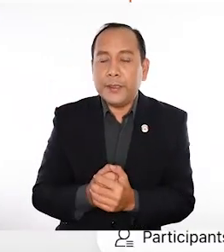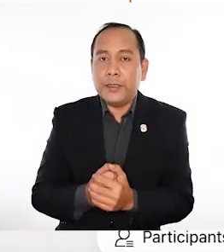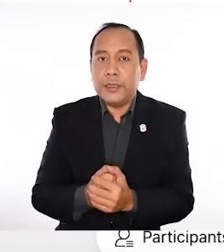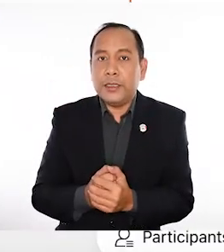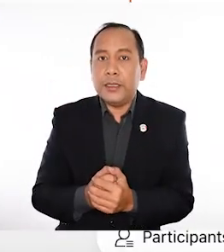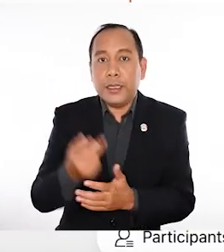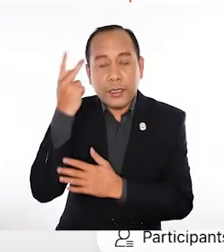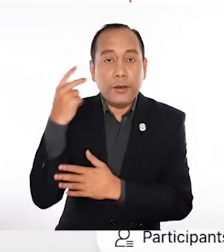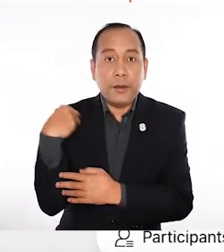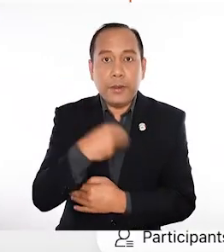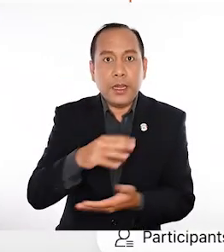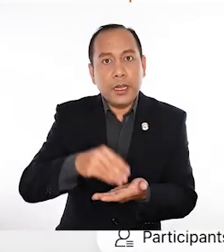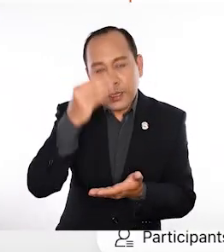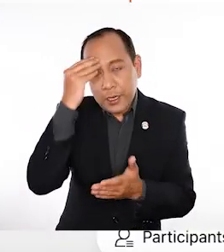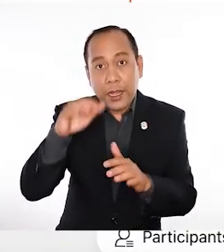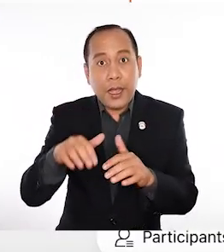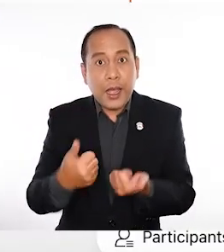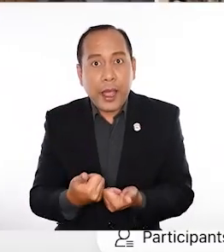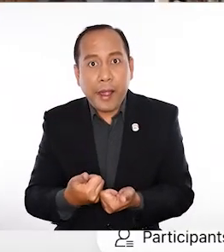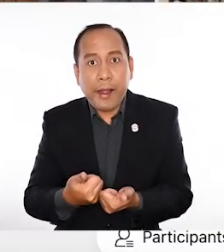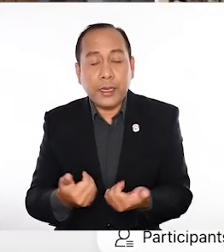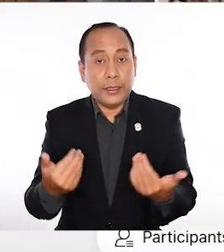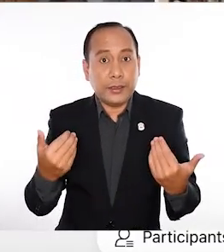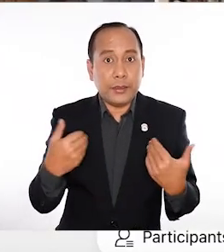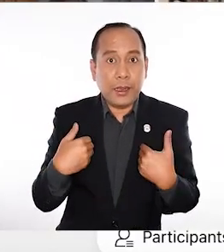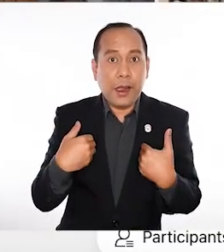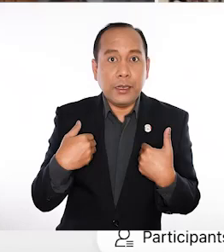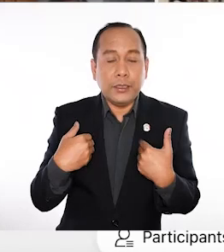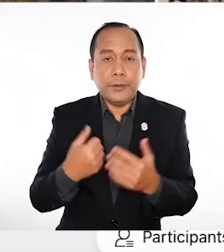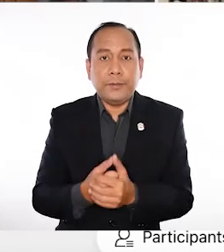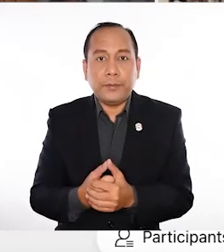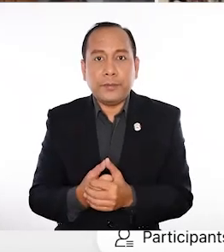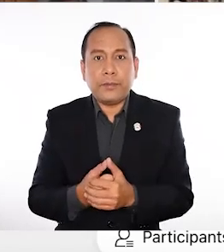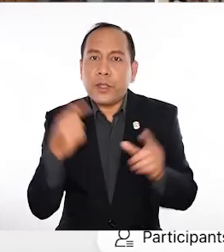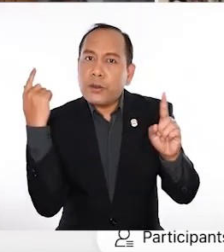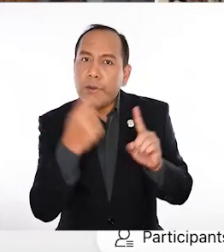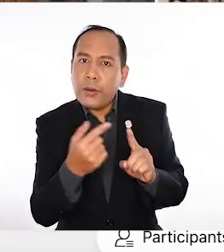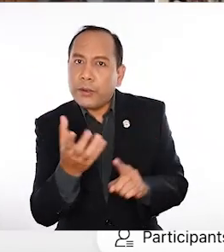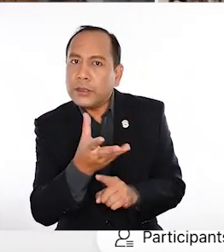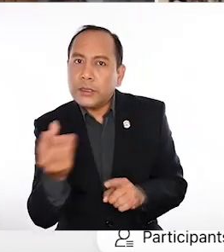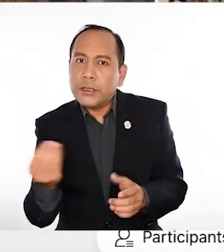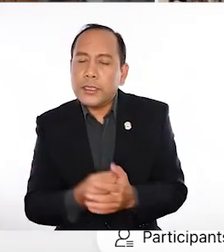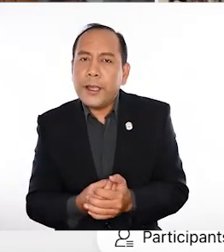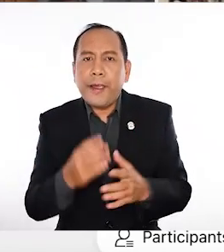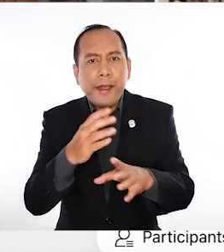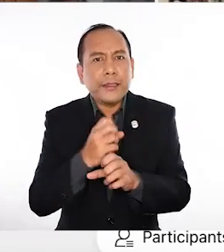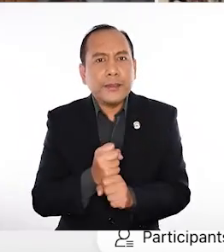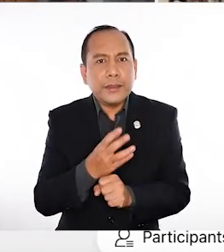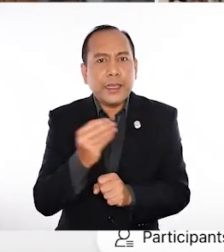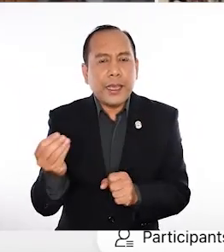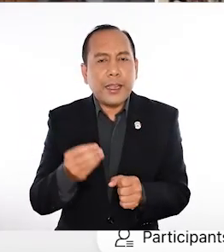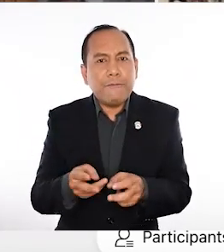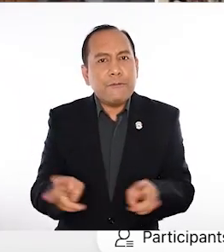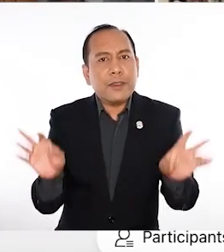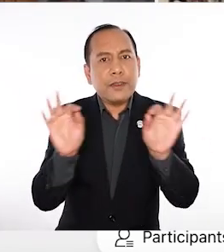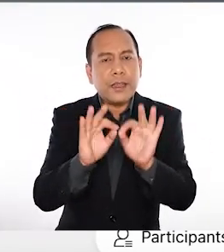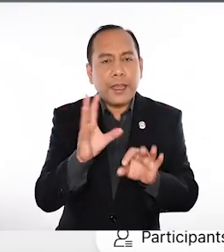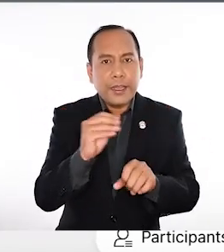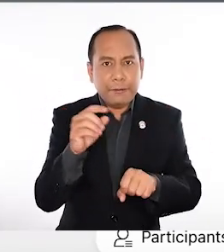Afterwards, Kadewa members learned how to make SMART goals, ones that are specific, measurable, attainable, relevant, and